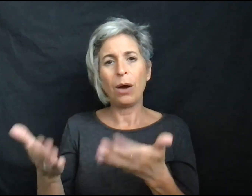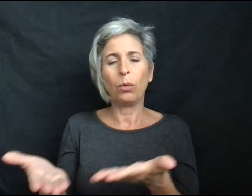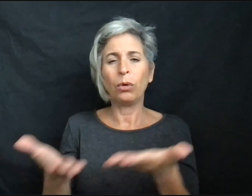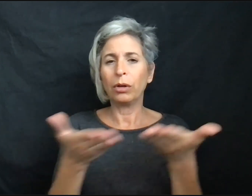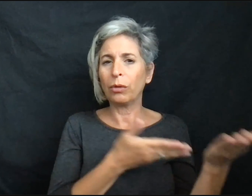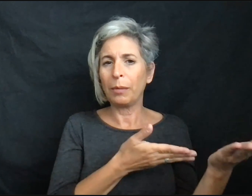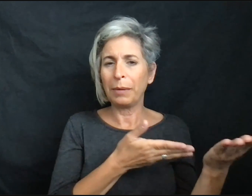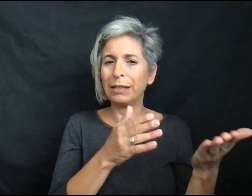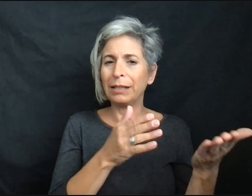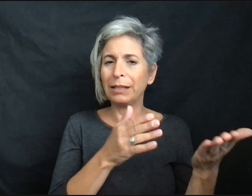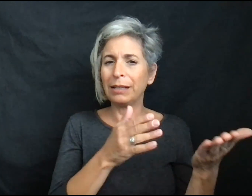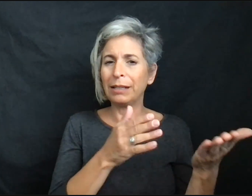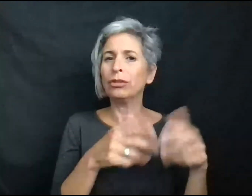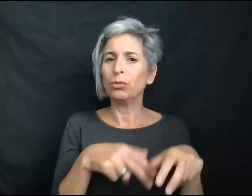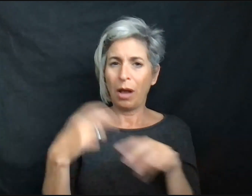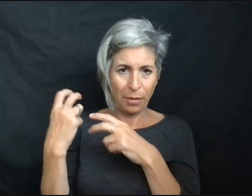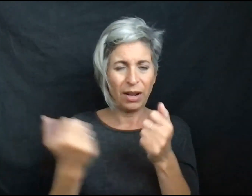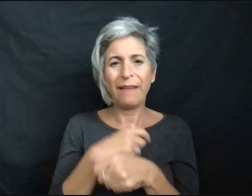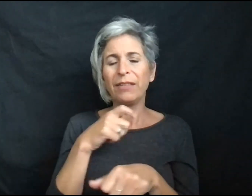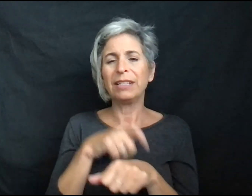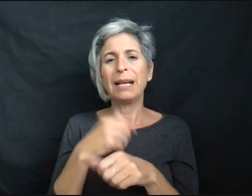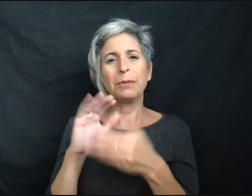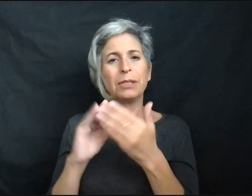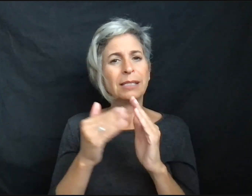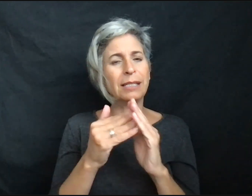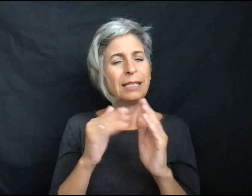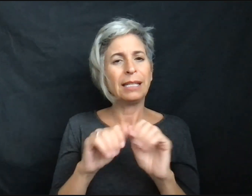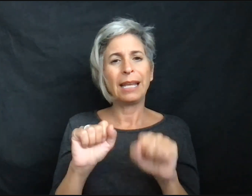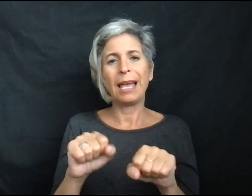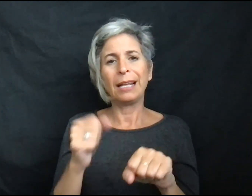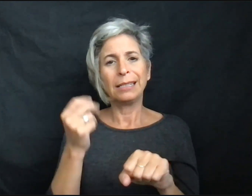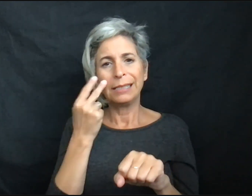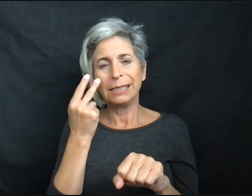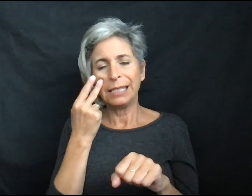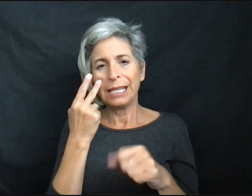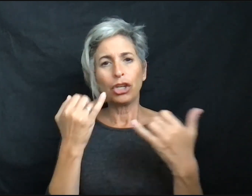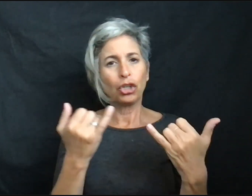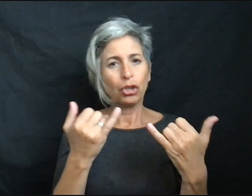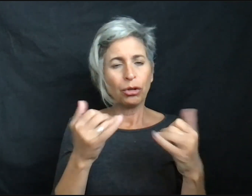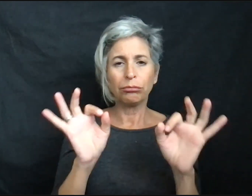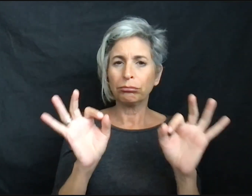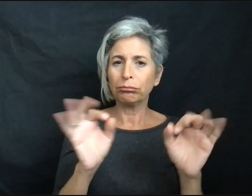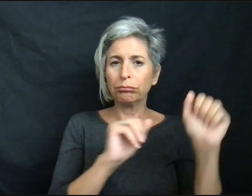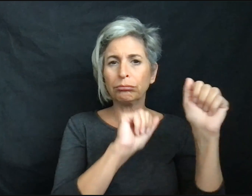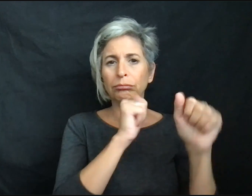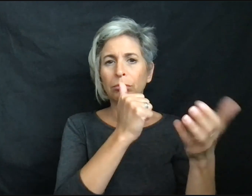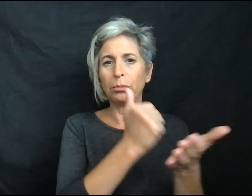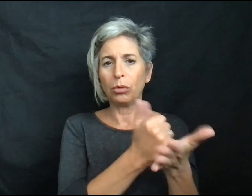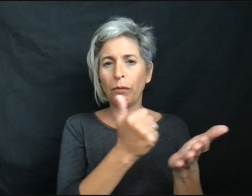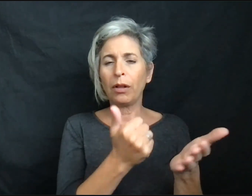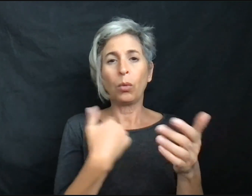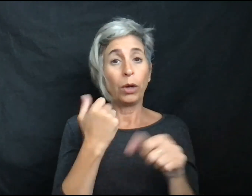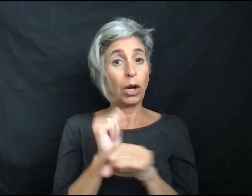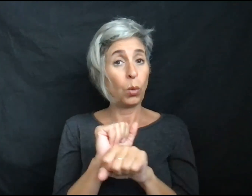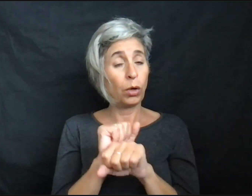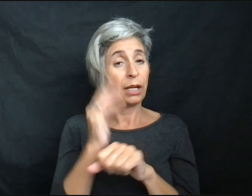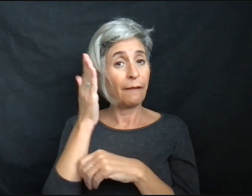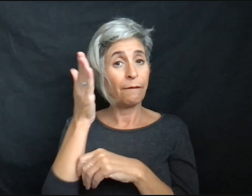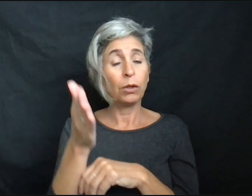those documents on each submittal so the city gets to see it. We can, and we are working on a feature